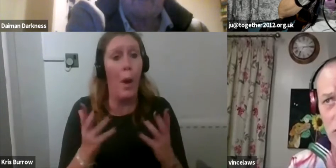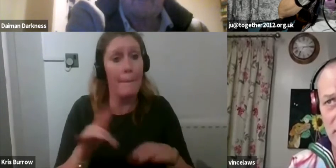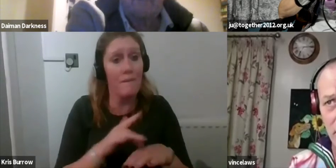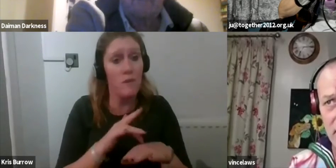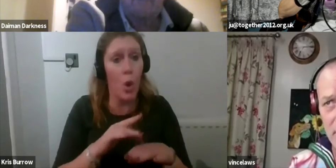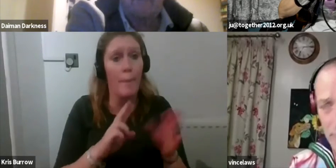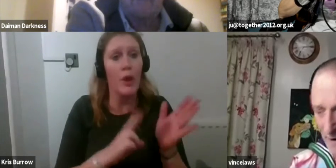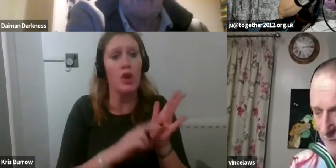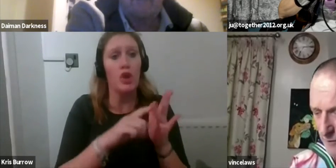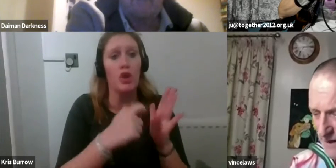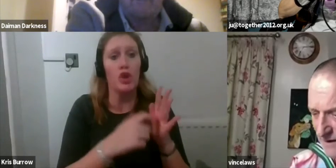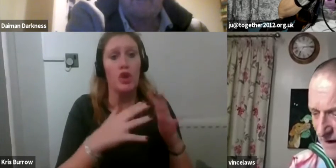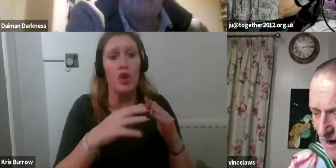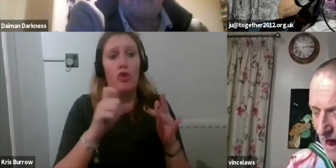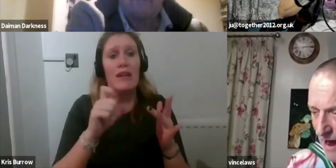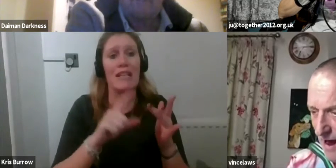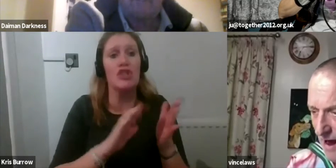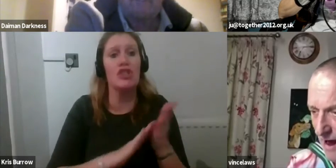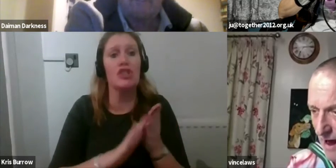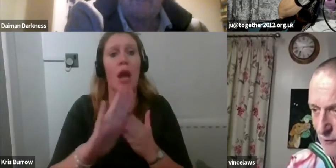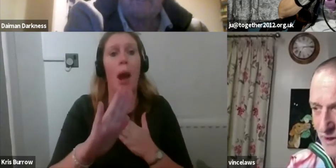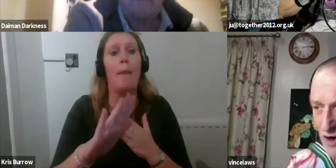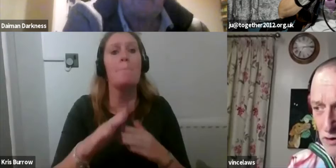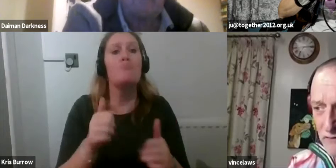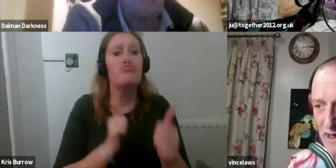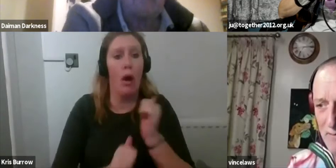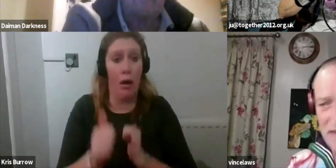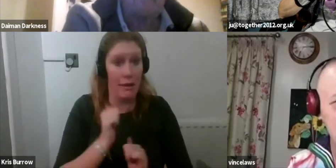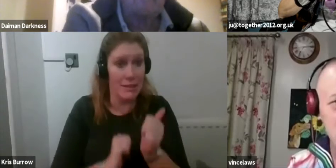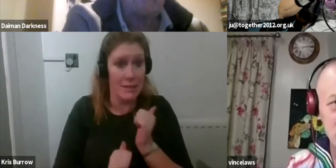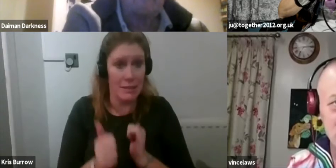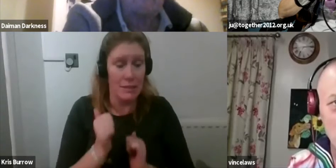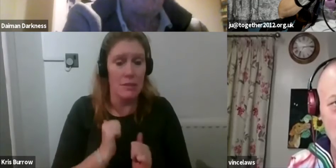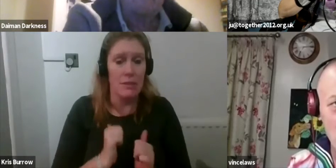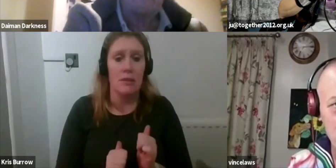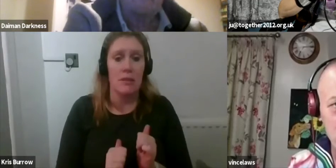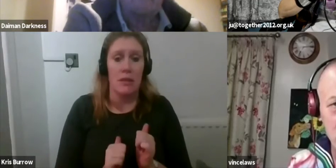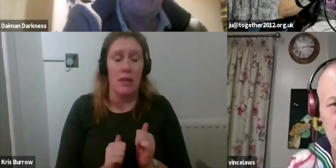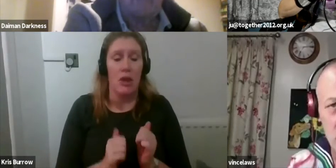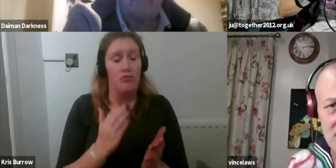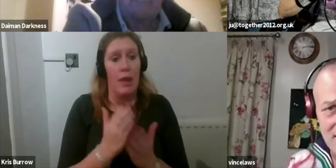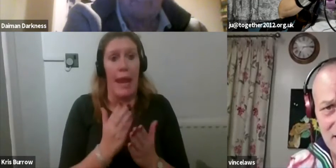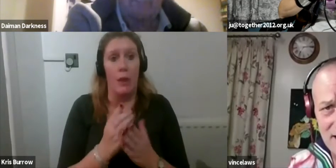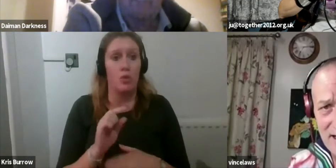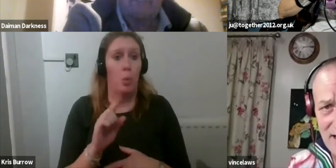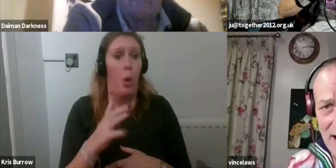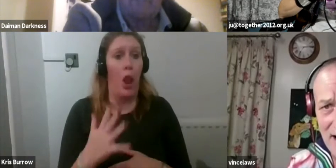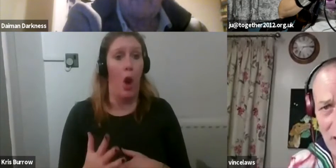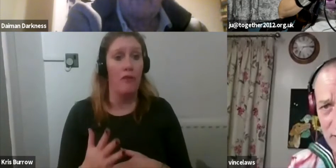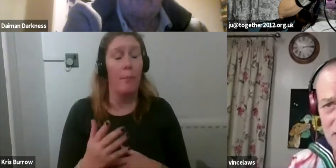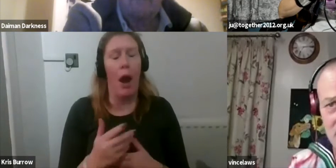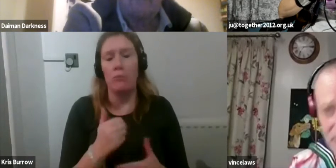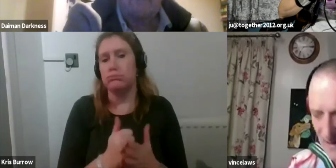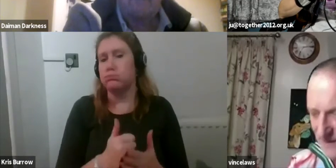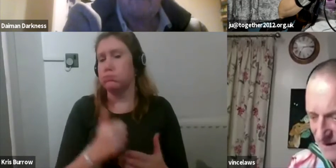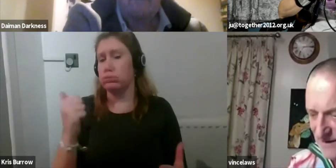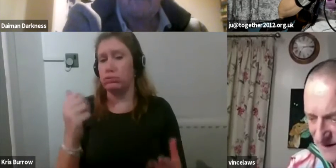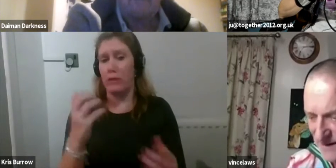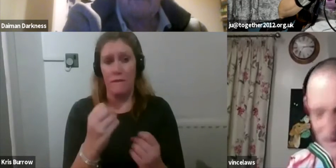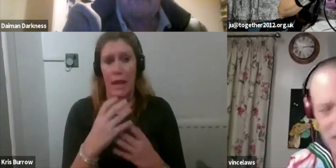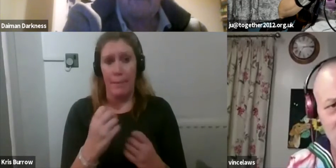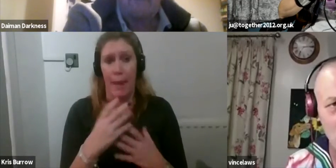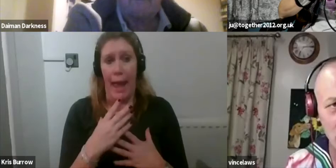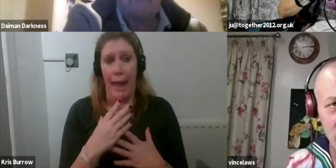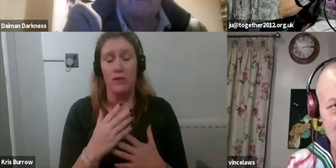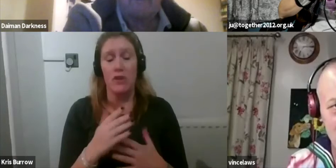got great feedback from it. We'd only really meant to do it as a one-off, but then we discussed it at that Christmas and decided this